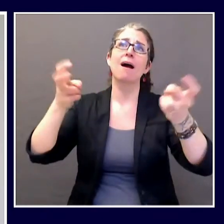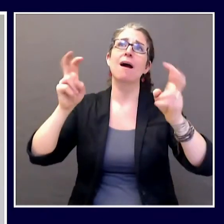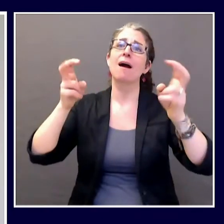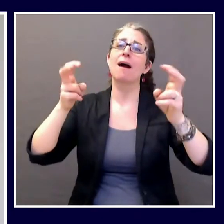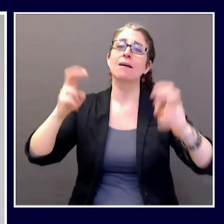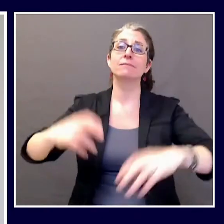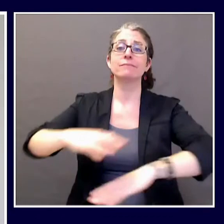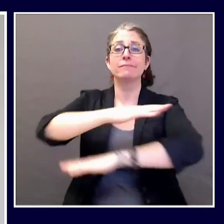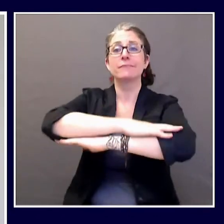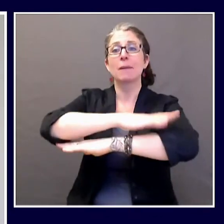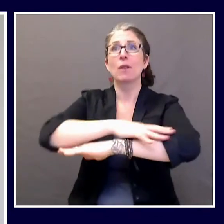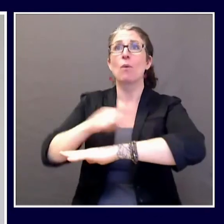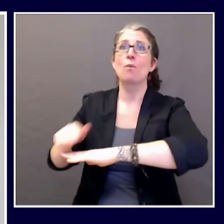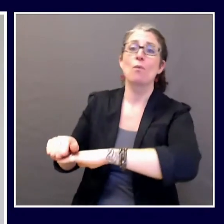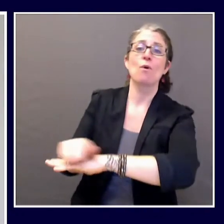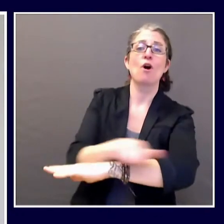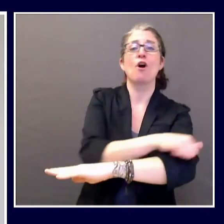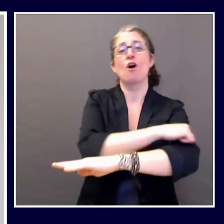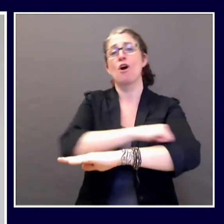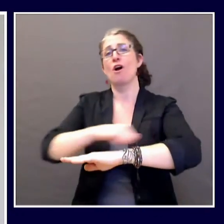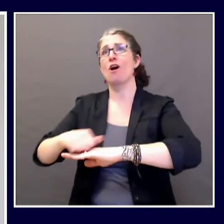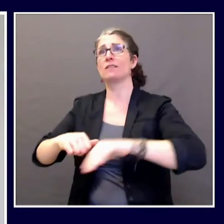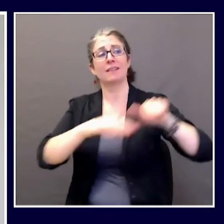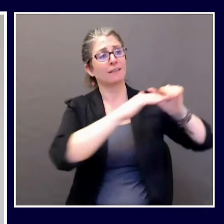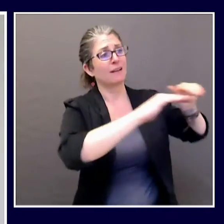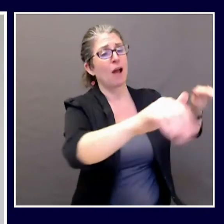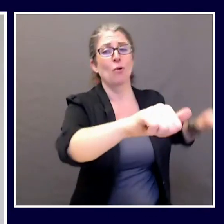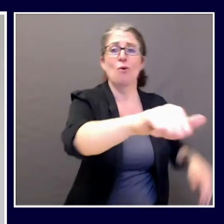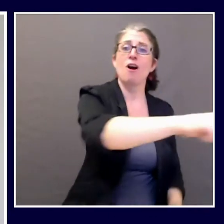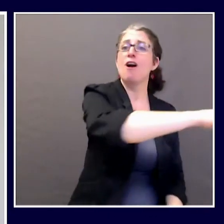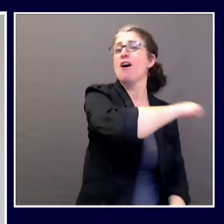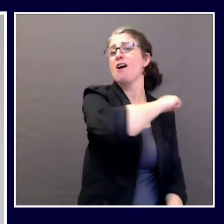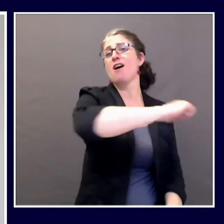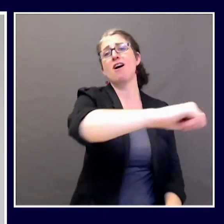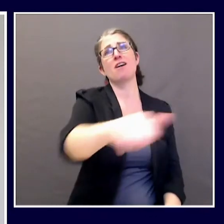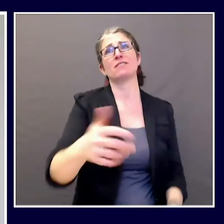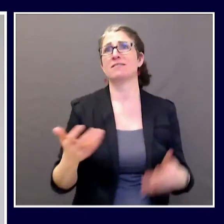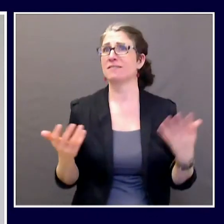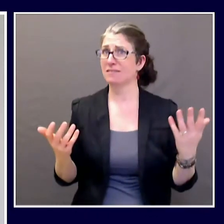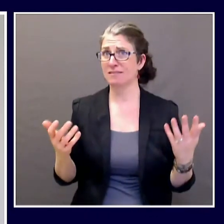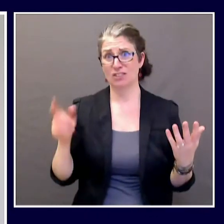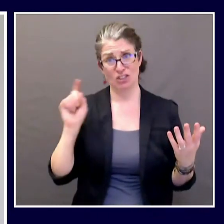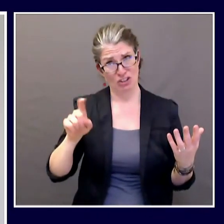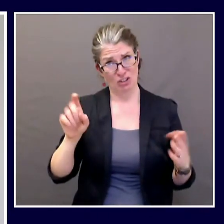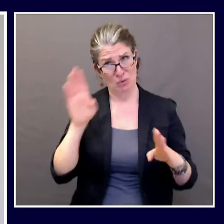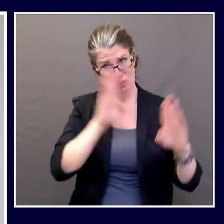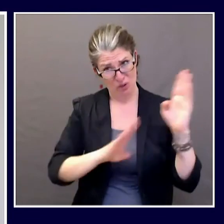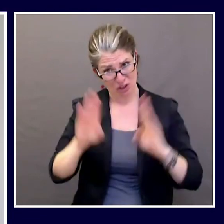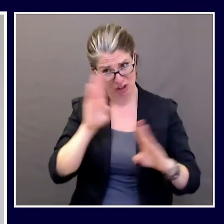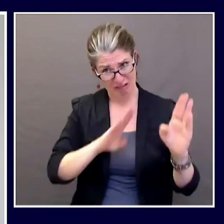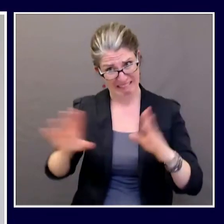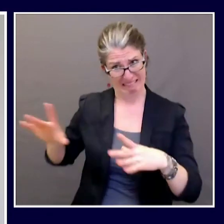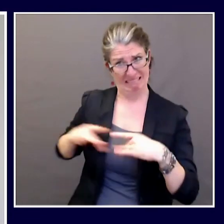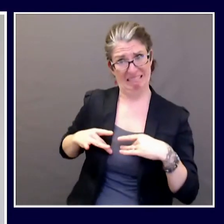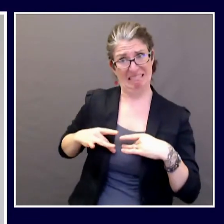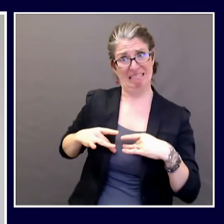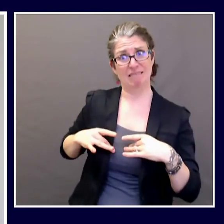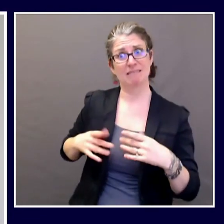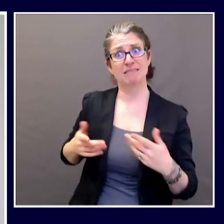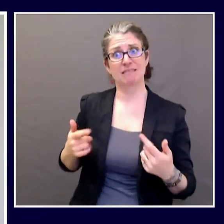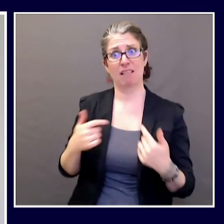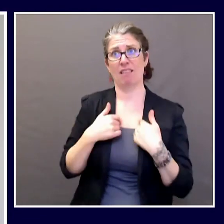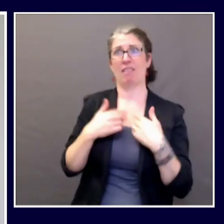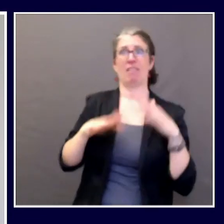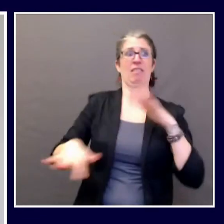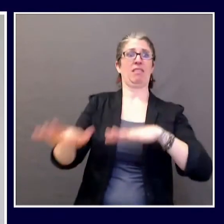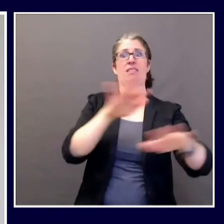to person transmission was a concern, a theoretical concern early in the pandemic, there have been very